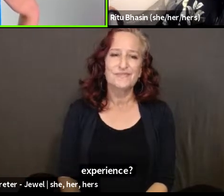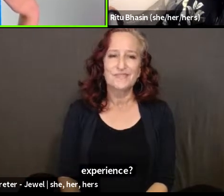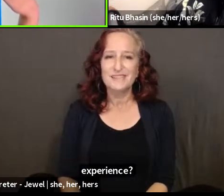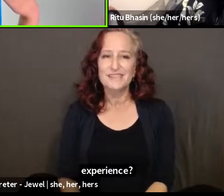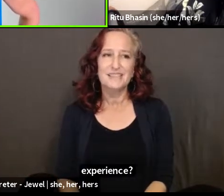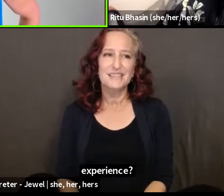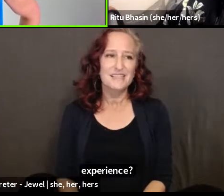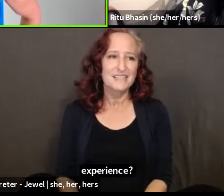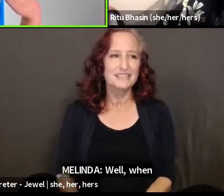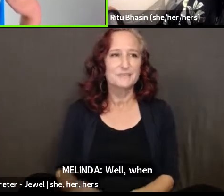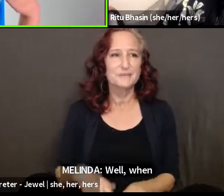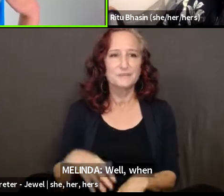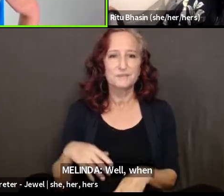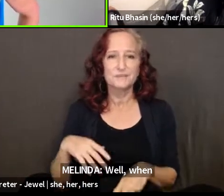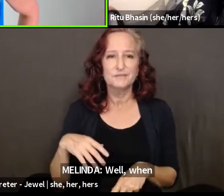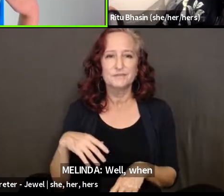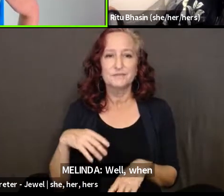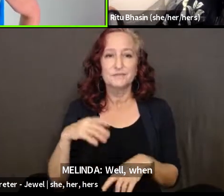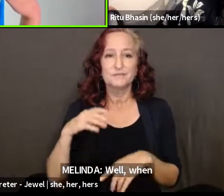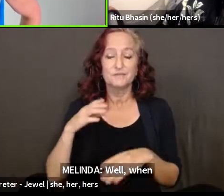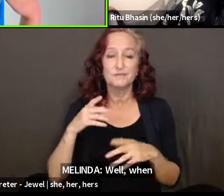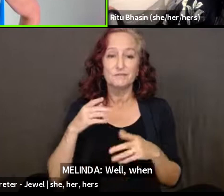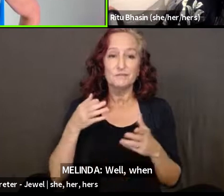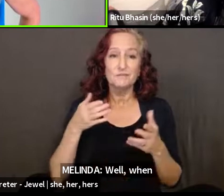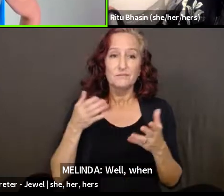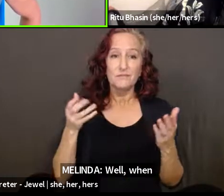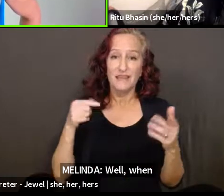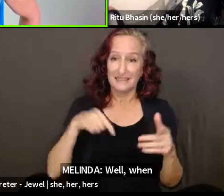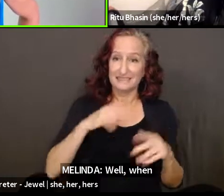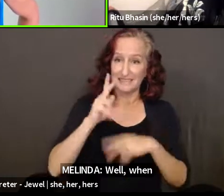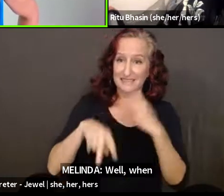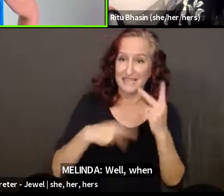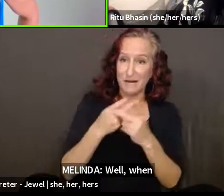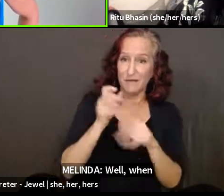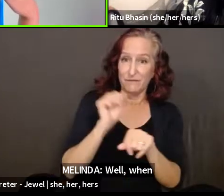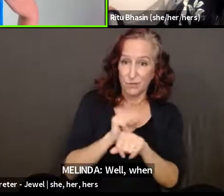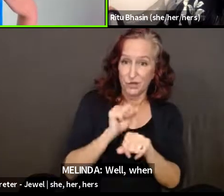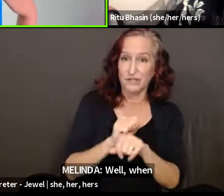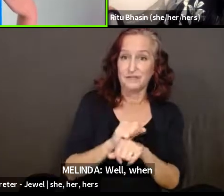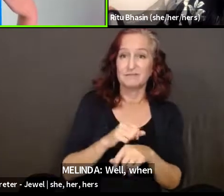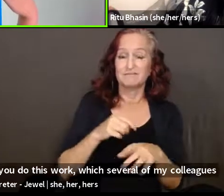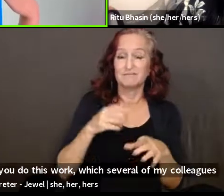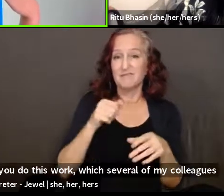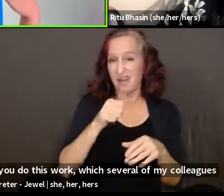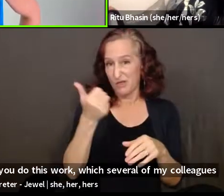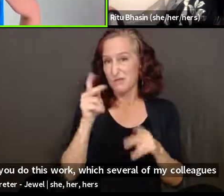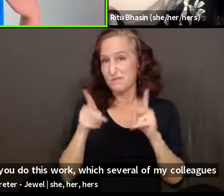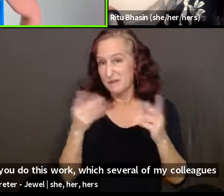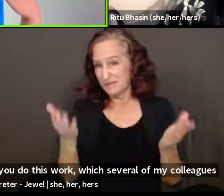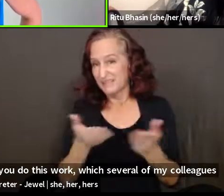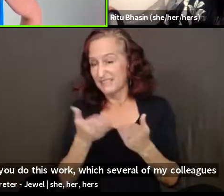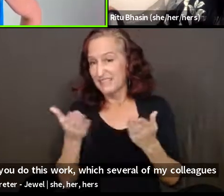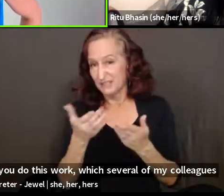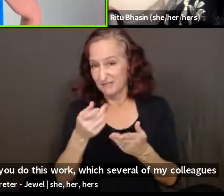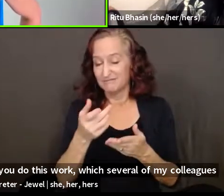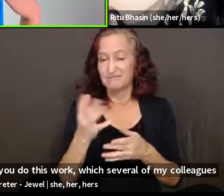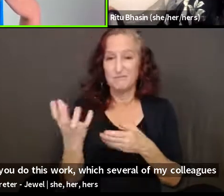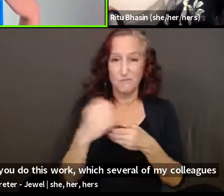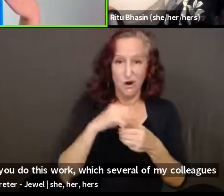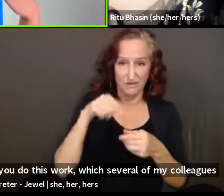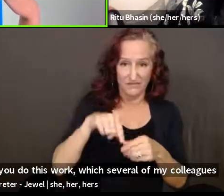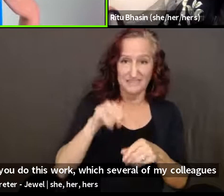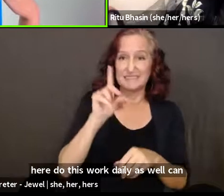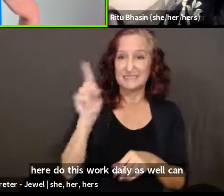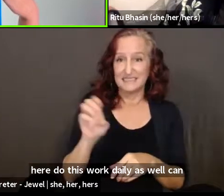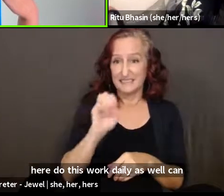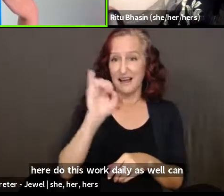when you do this work, which several of my colleagues here do this work daily as well, can attest, diversity, equity, inclusion work,